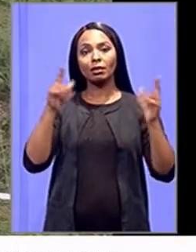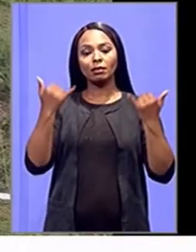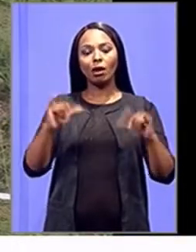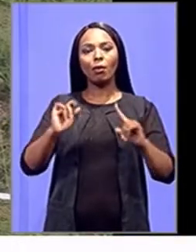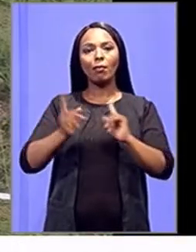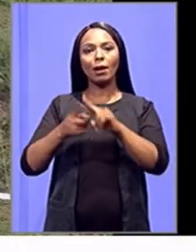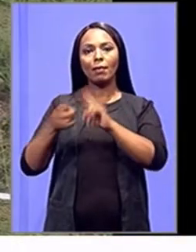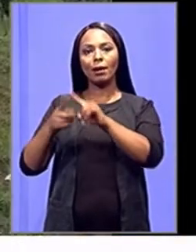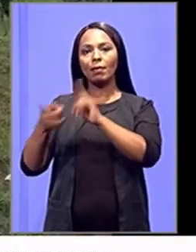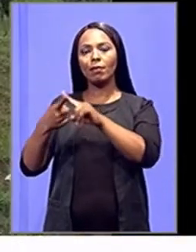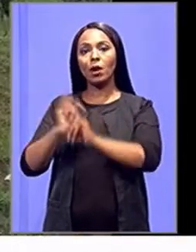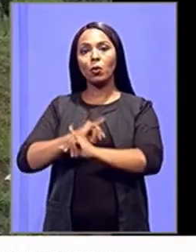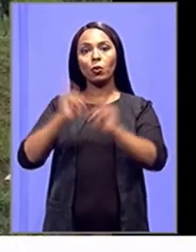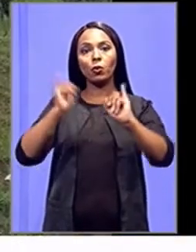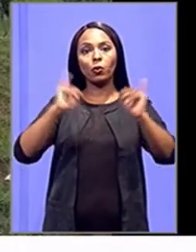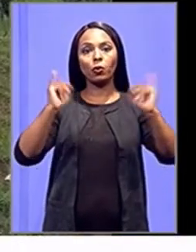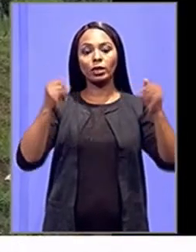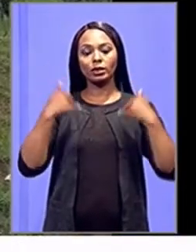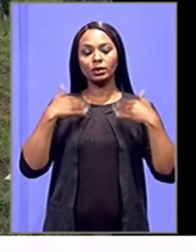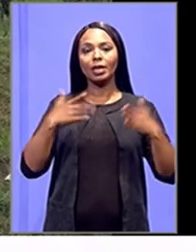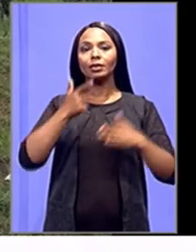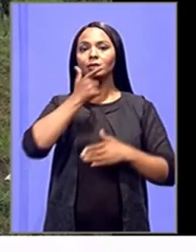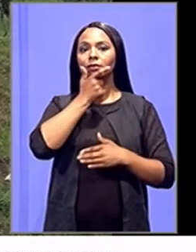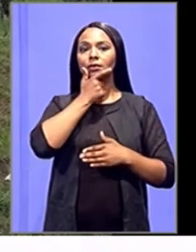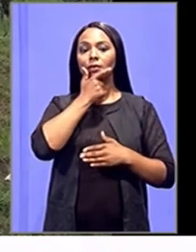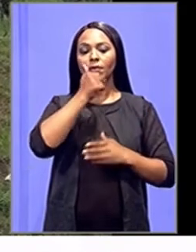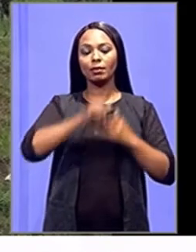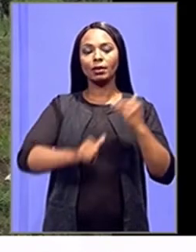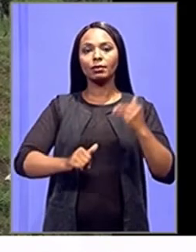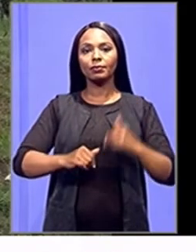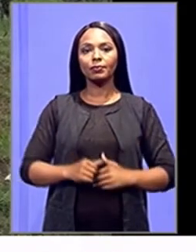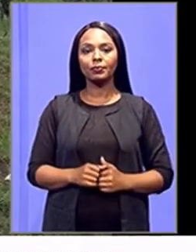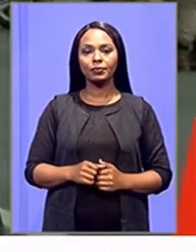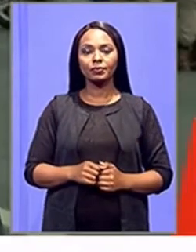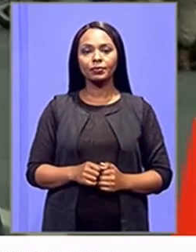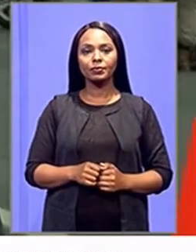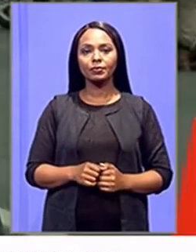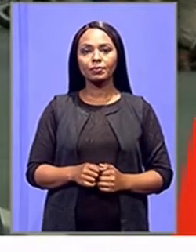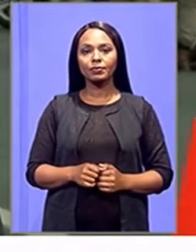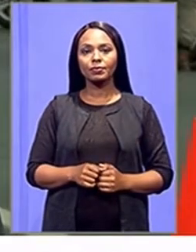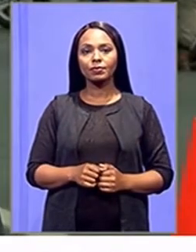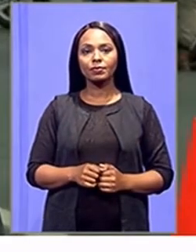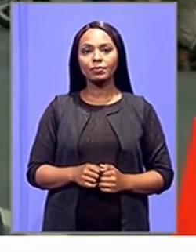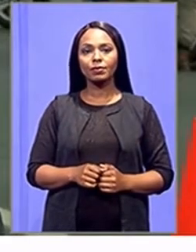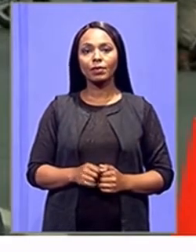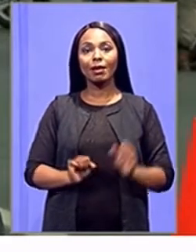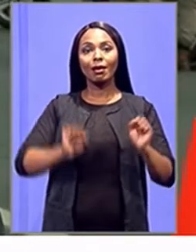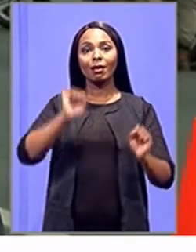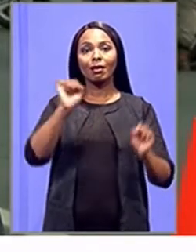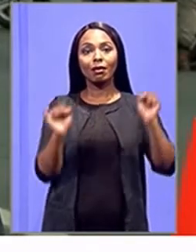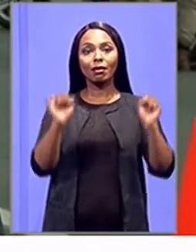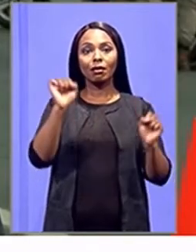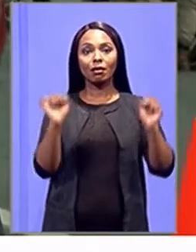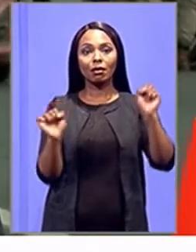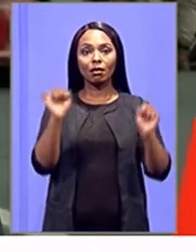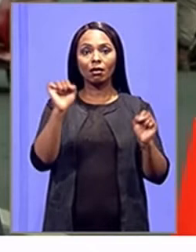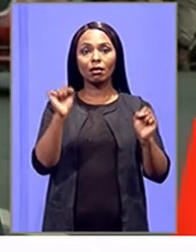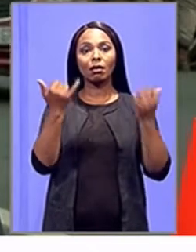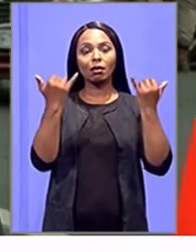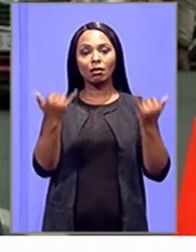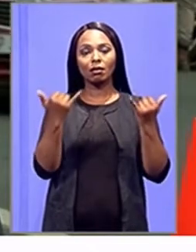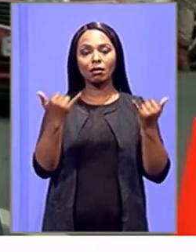tse di masisi fa e sale setlha sa malatsi a boikhutso se simolola. The vehicle types that had the most